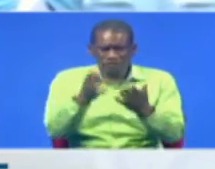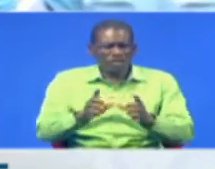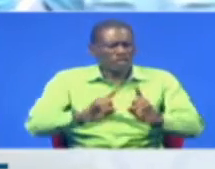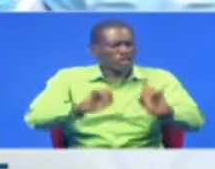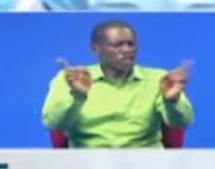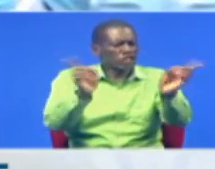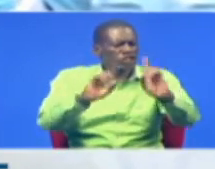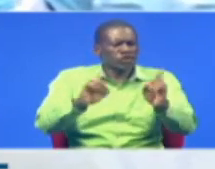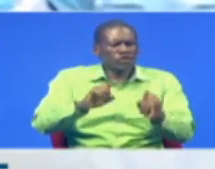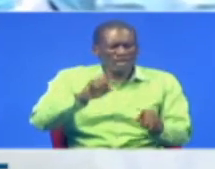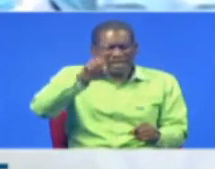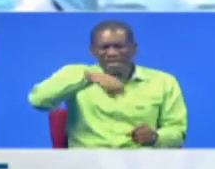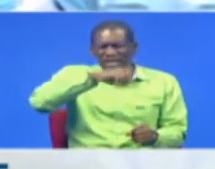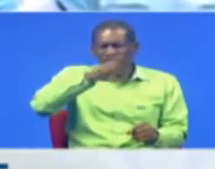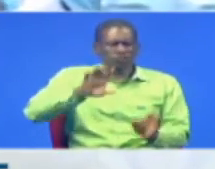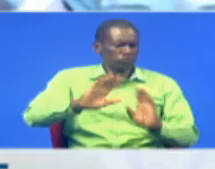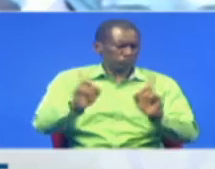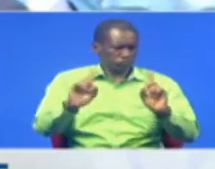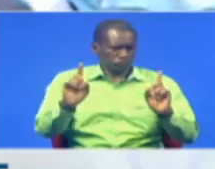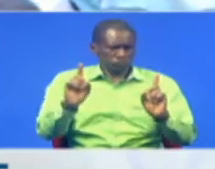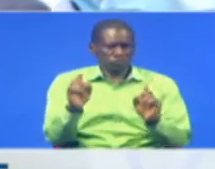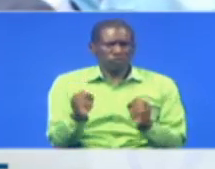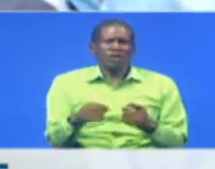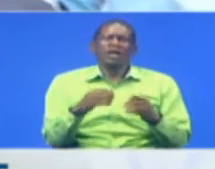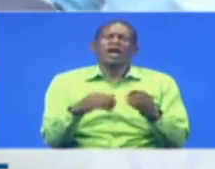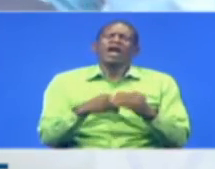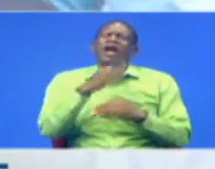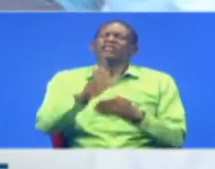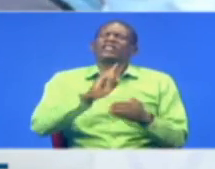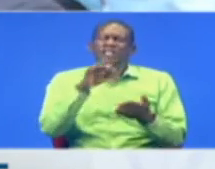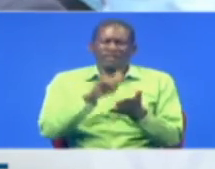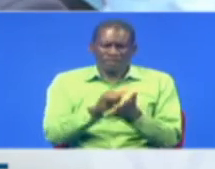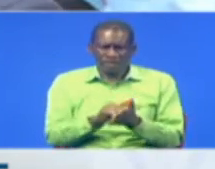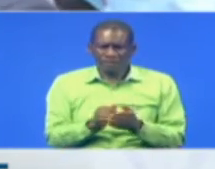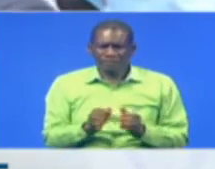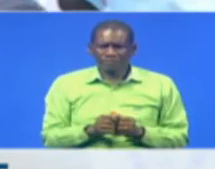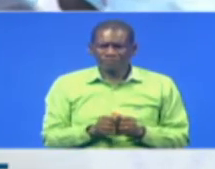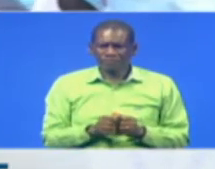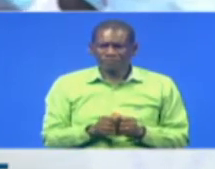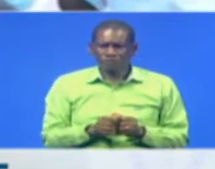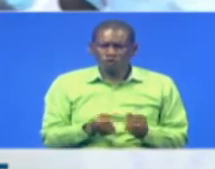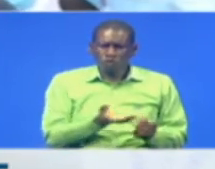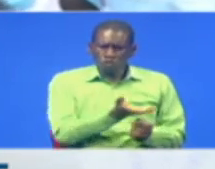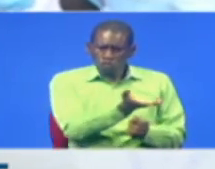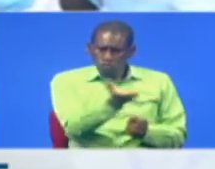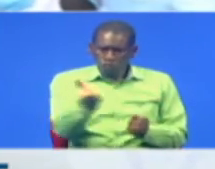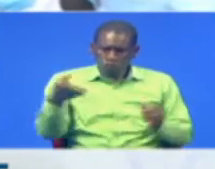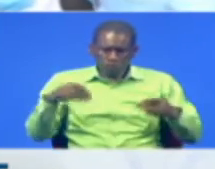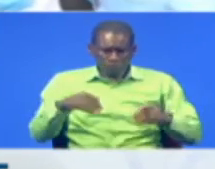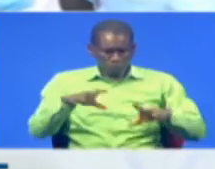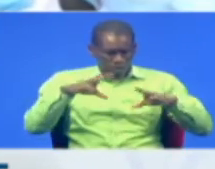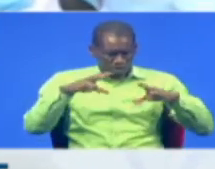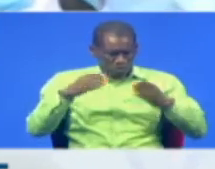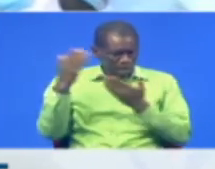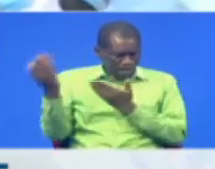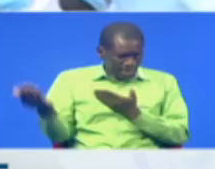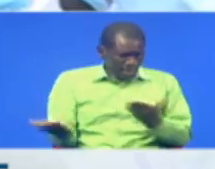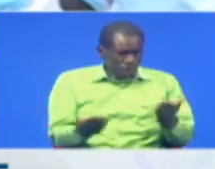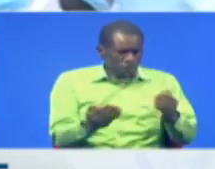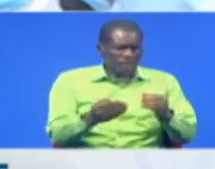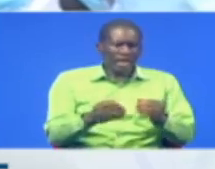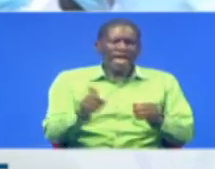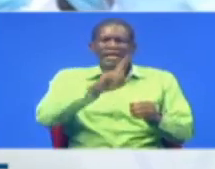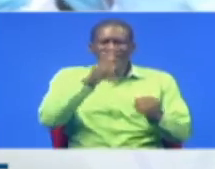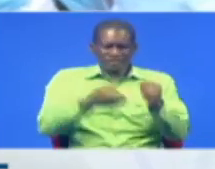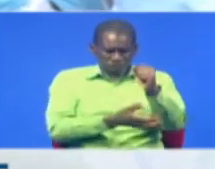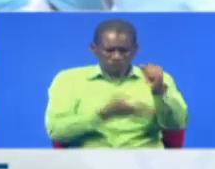why. But having said so, the people who allowed that to happen will